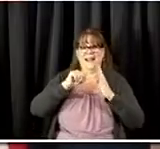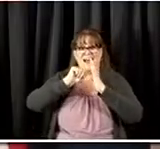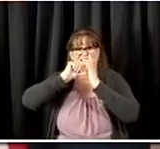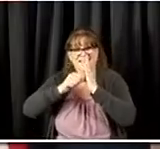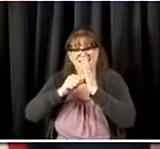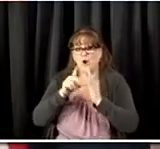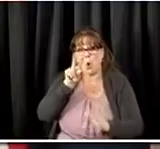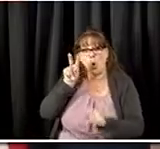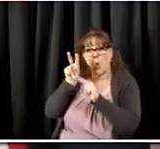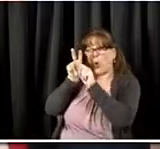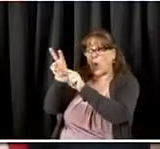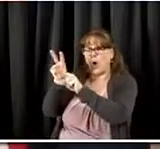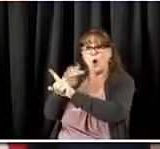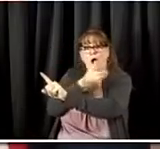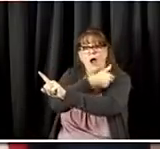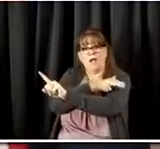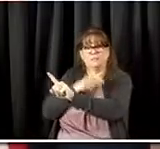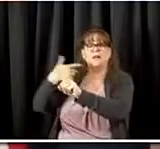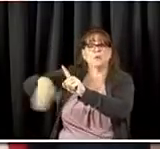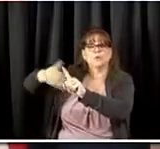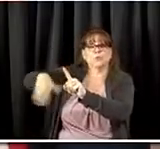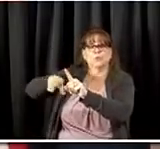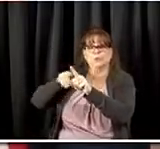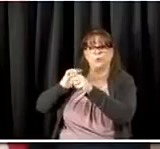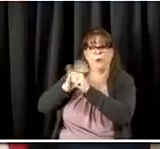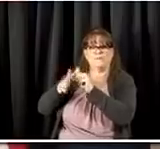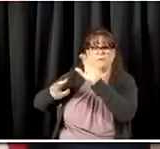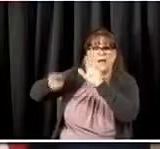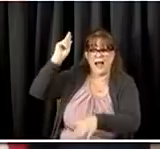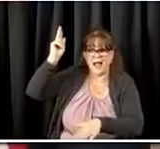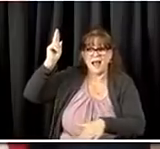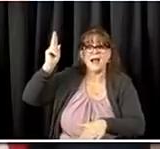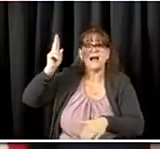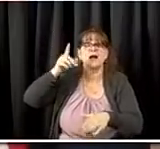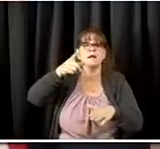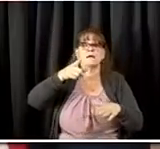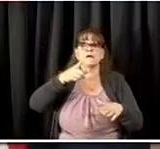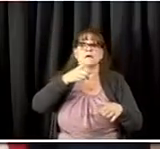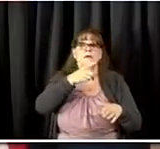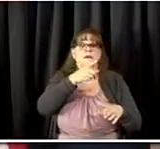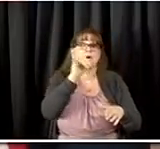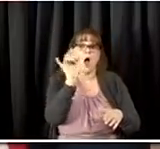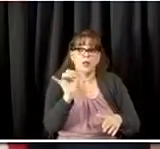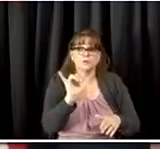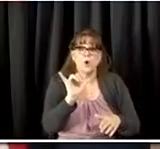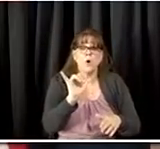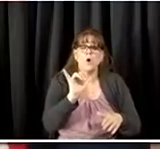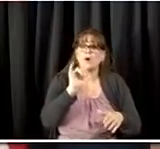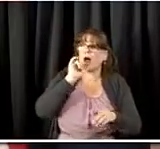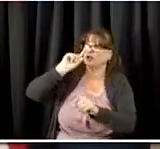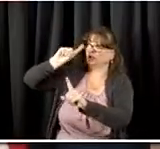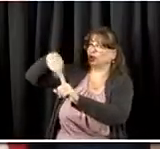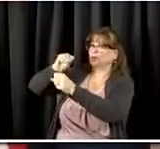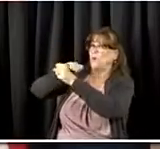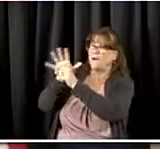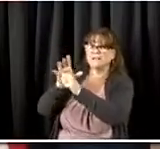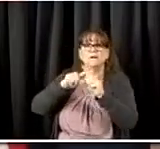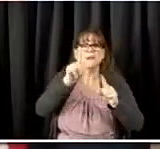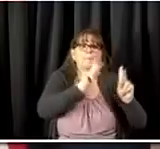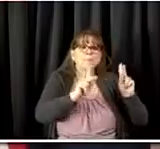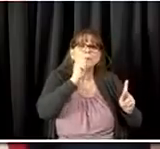pandemic. We want to make sure, not just for the sake of people who contract COVID who need hospitalization, but people with any other condition that need hospitalization, heart